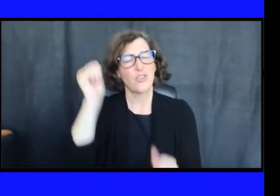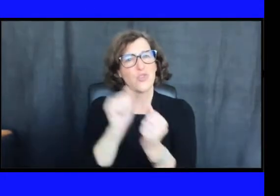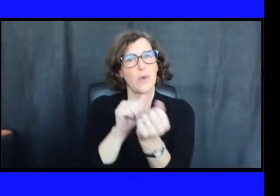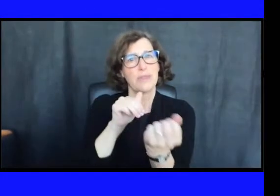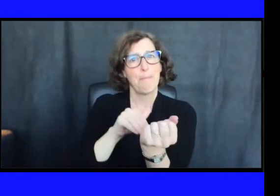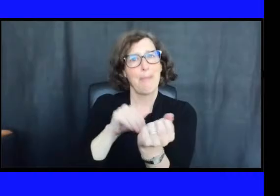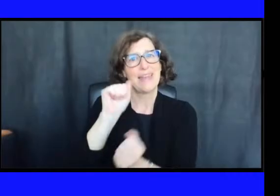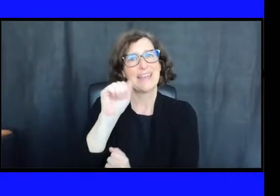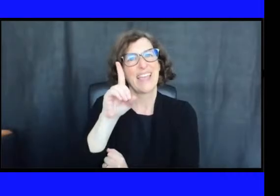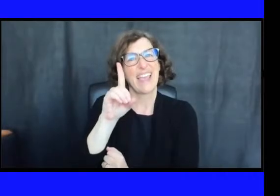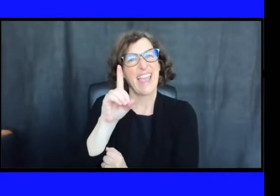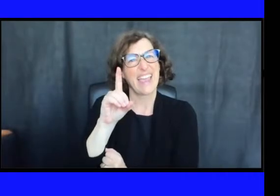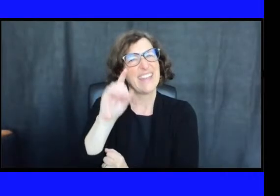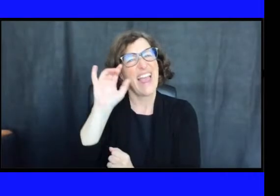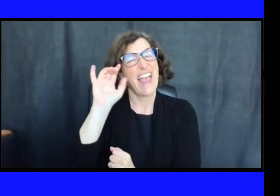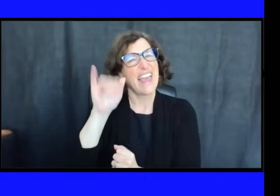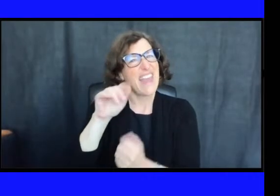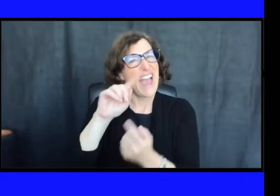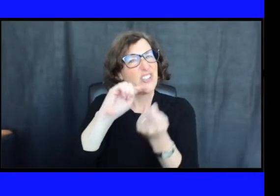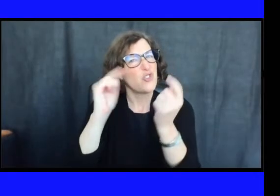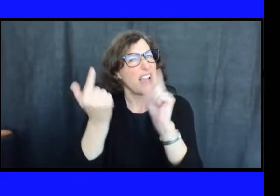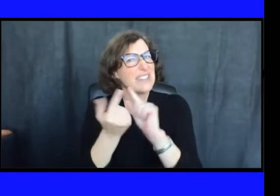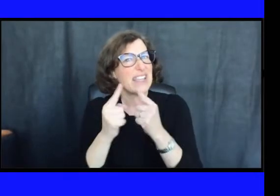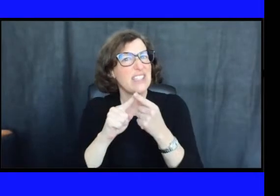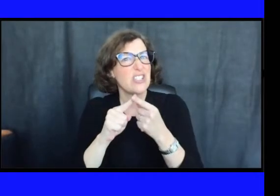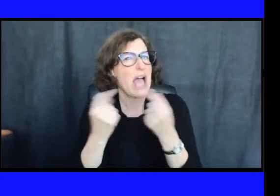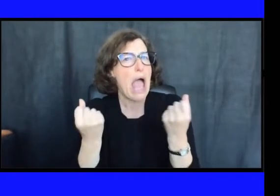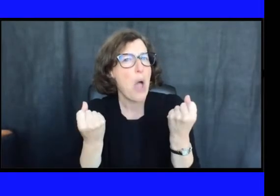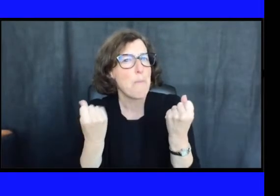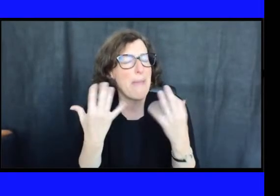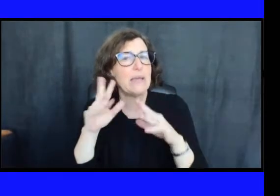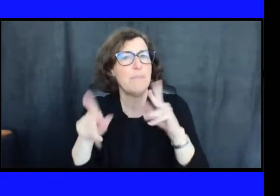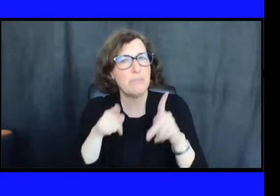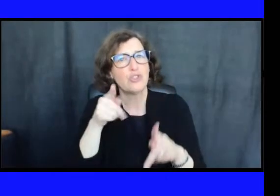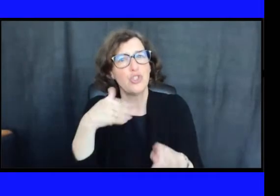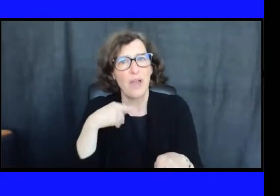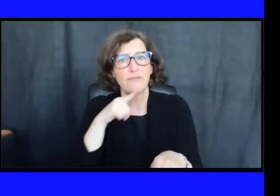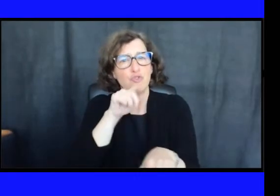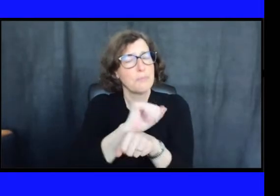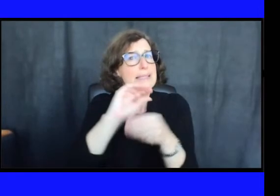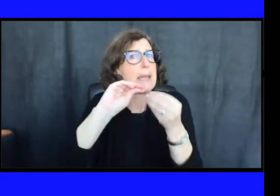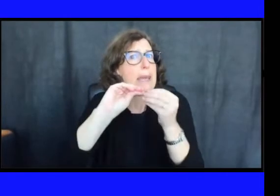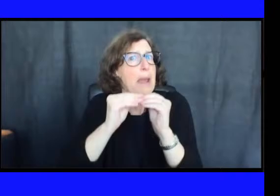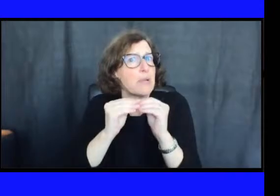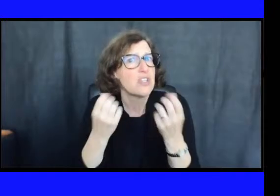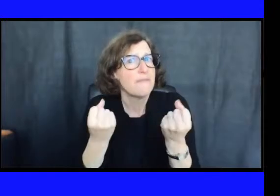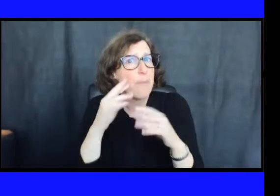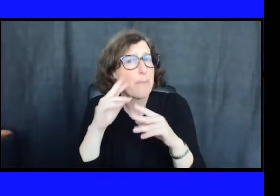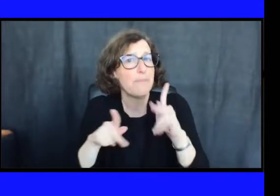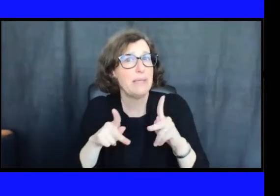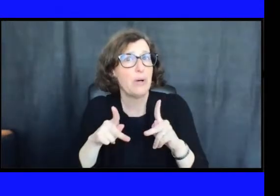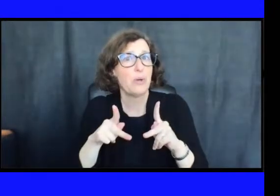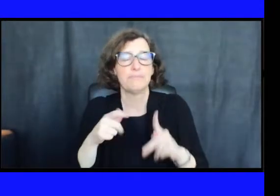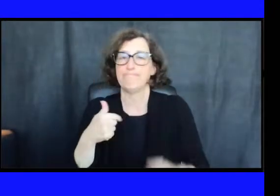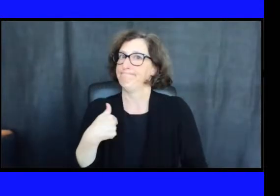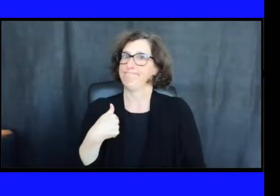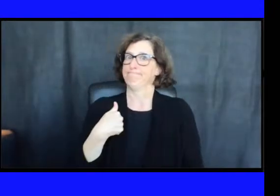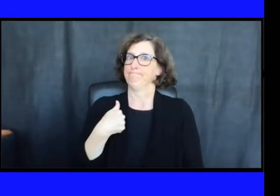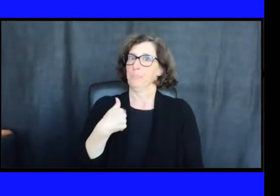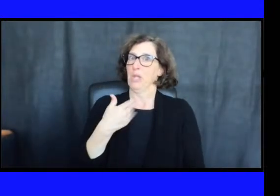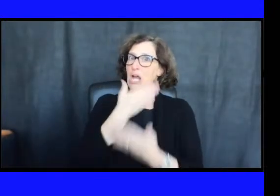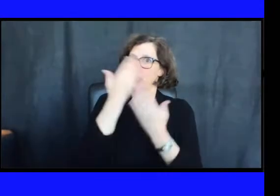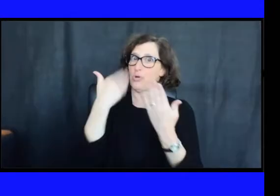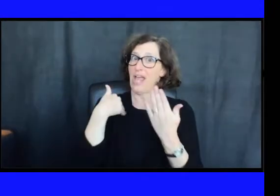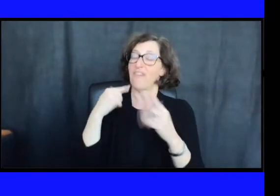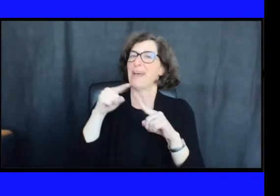of Excellence or the e-racism? No questions, just great work, and thank